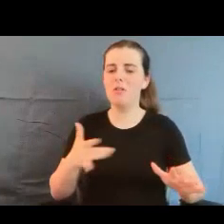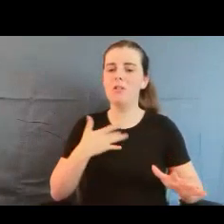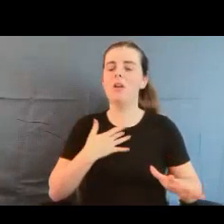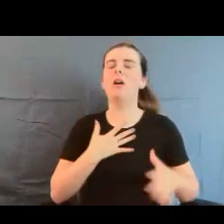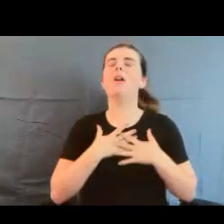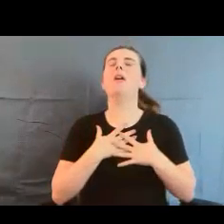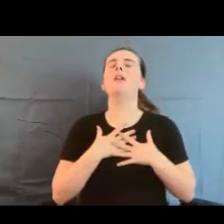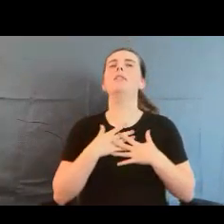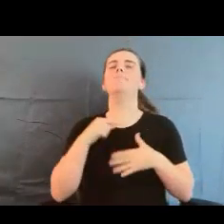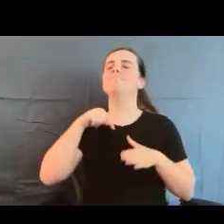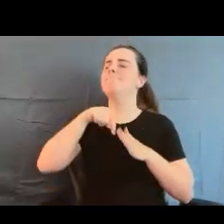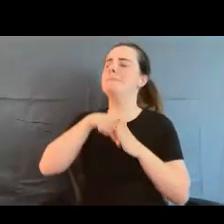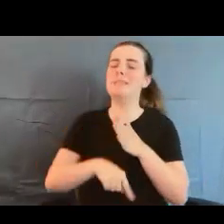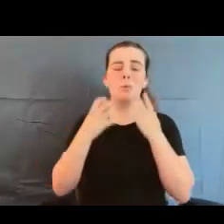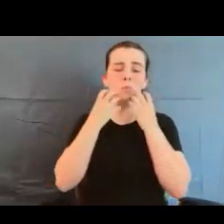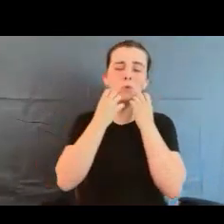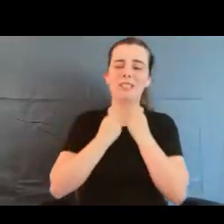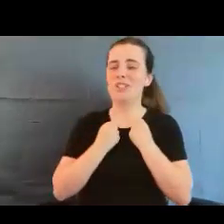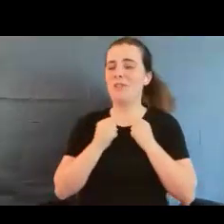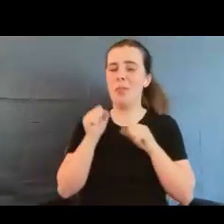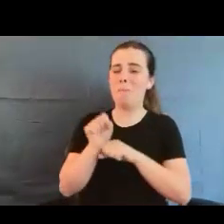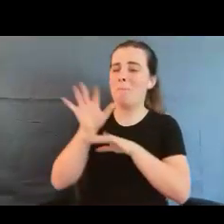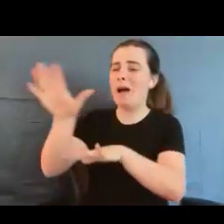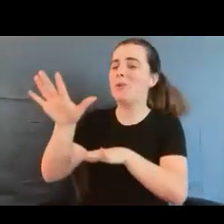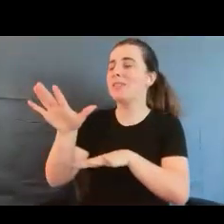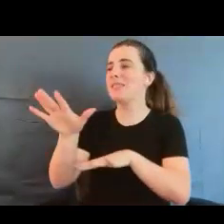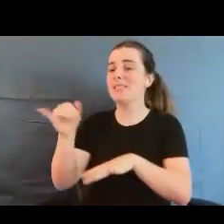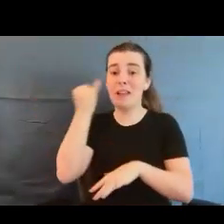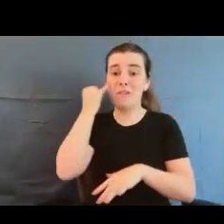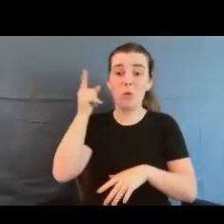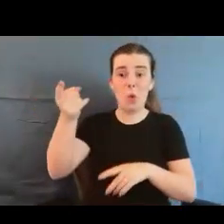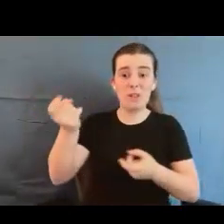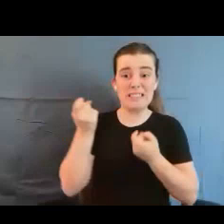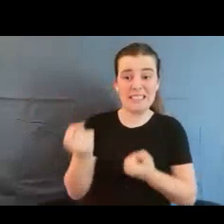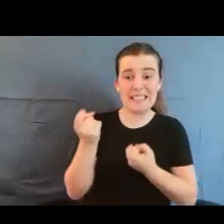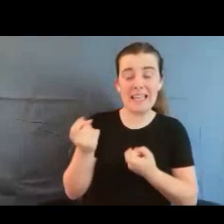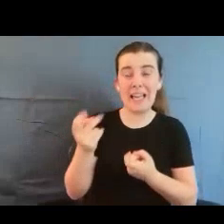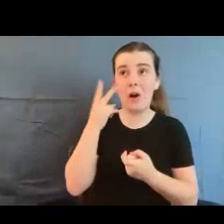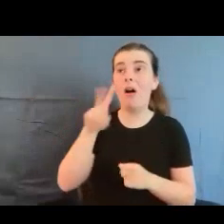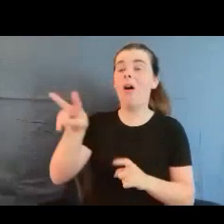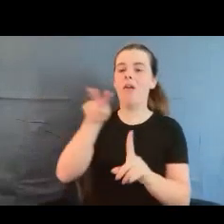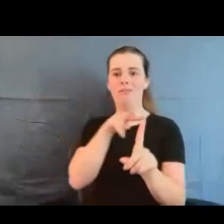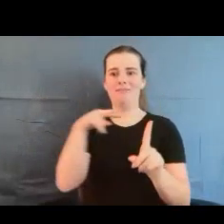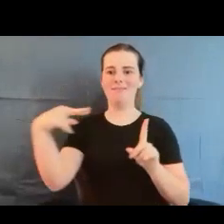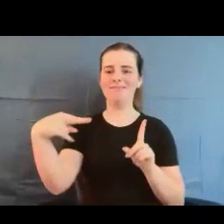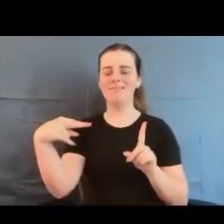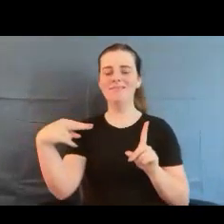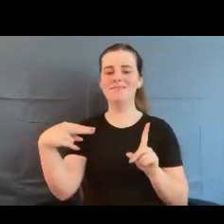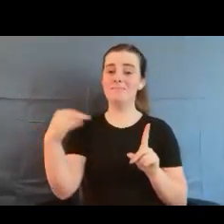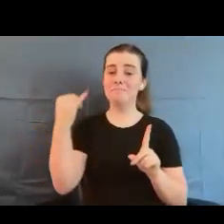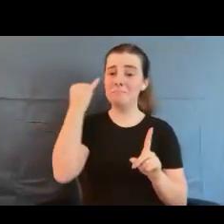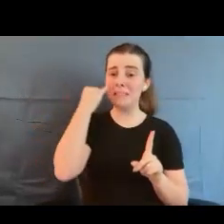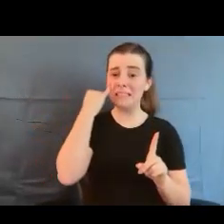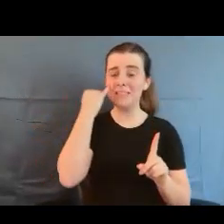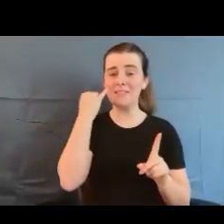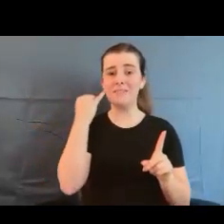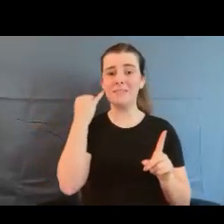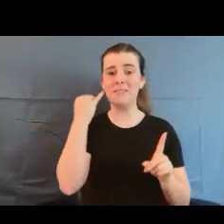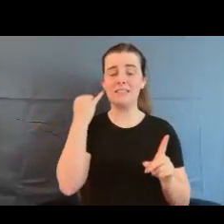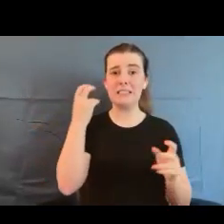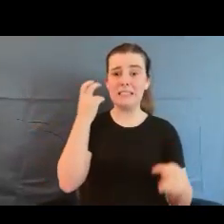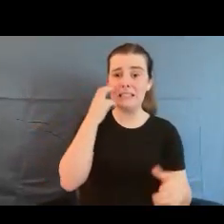for the mountain. If you ever go ski there again, you see the mountain entirely differently. So enjoy it. When in doubt, I would say just keep going, stay present,